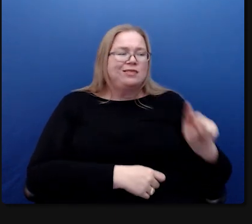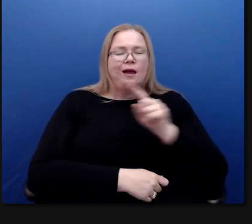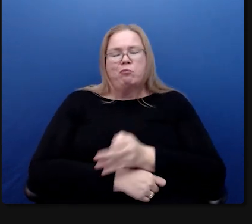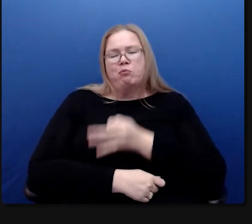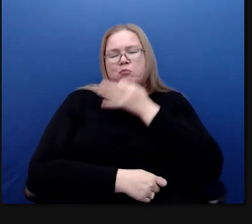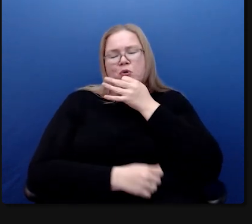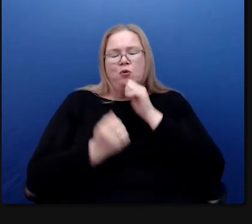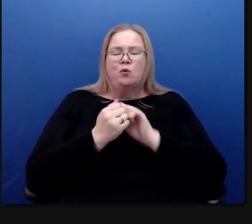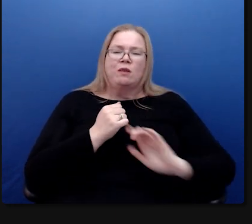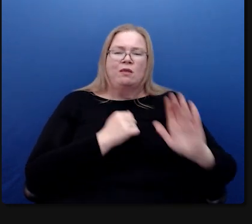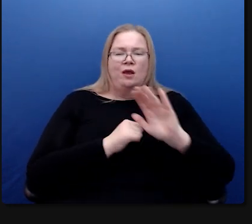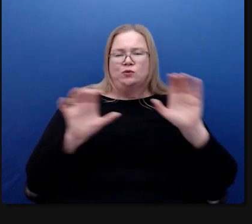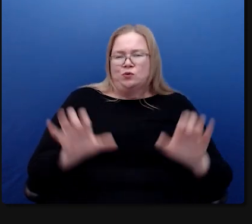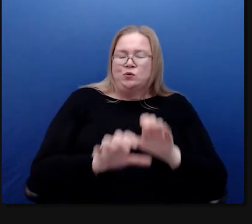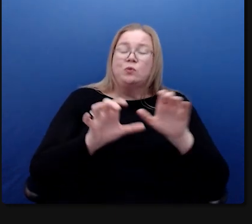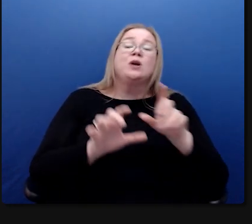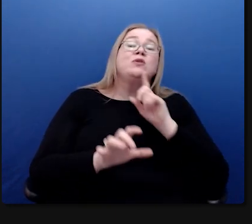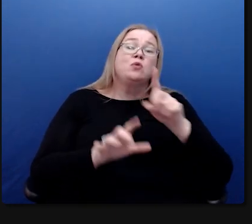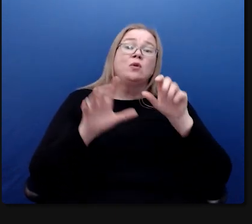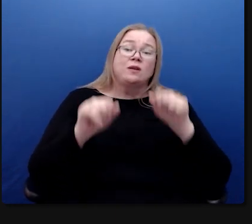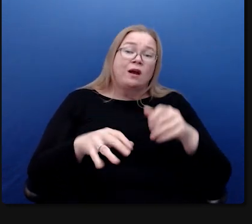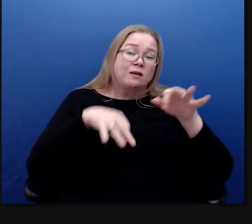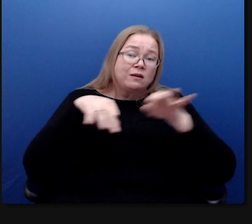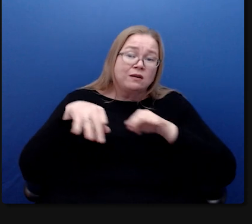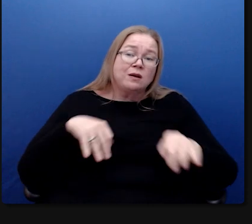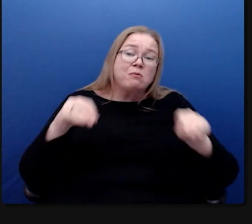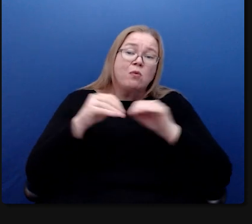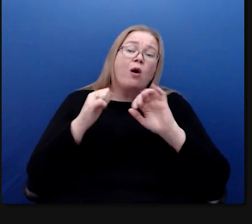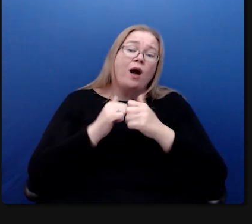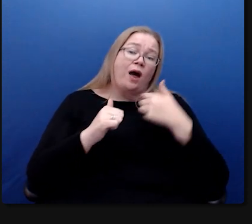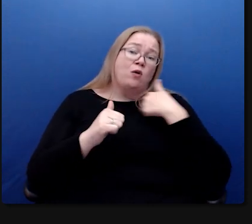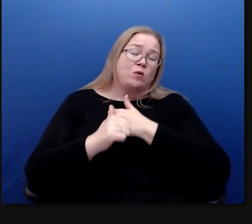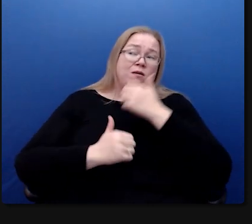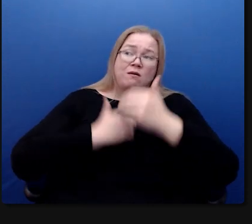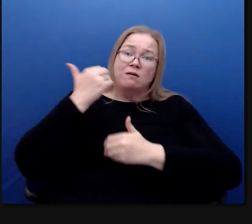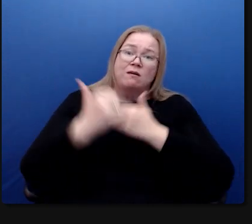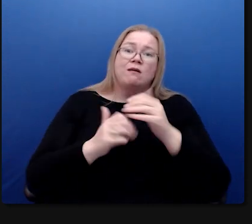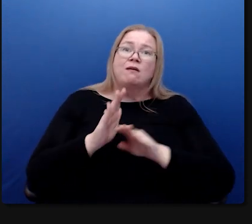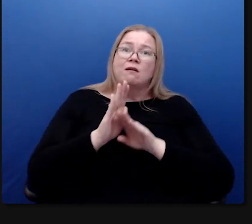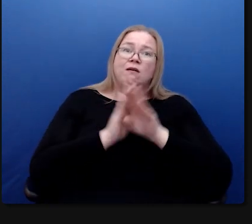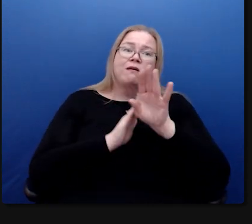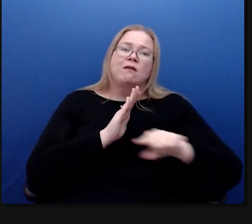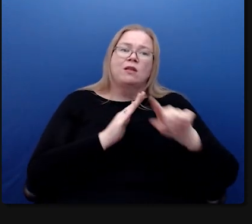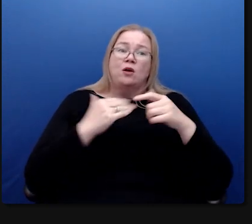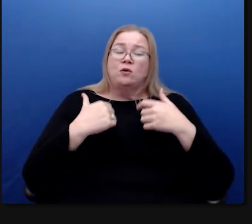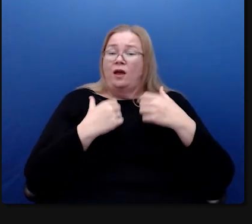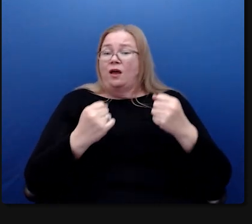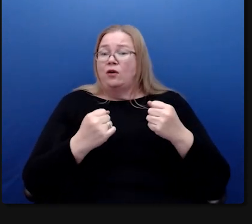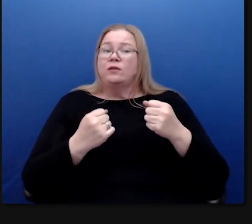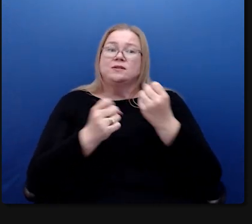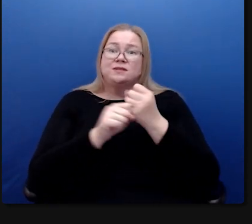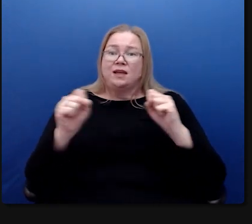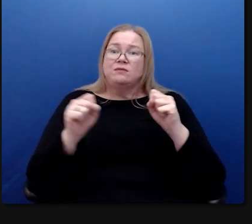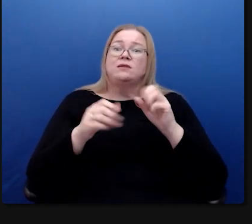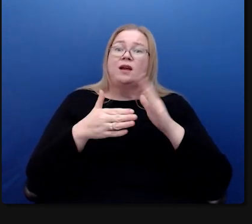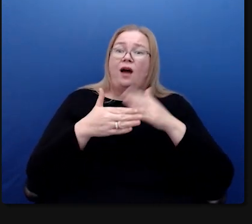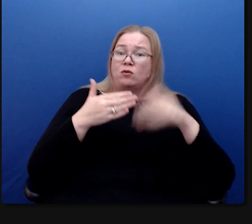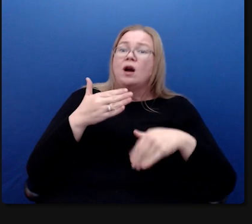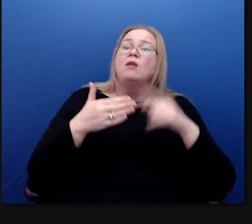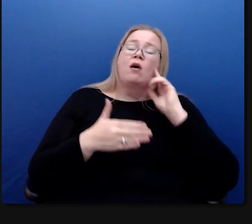things really need to be well thought out. The way that we drive those outcomes for our customer is really looking at